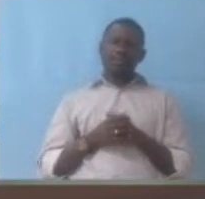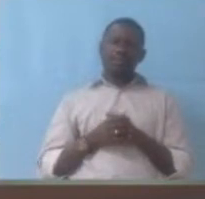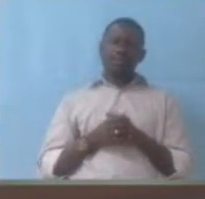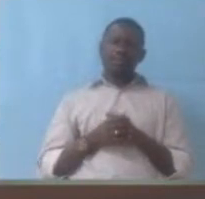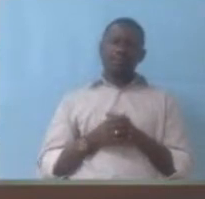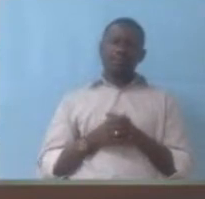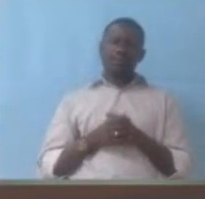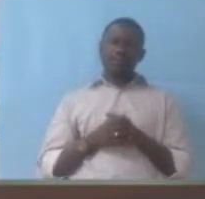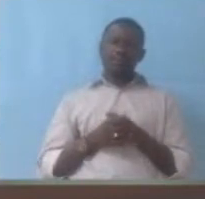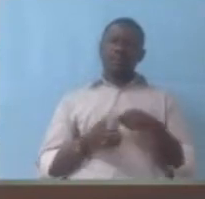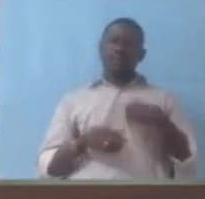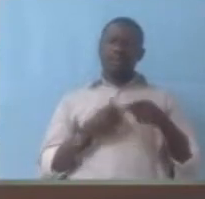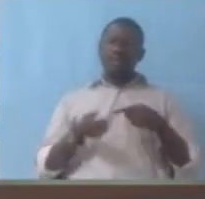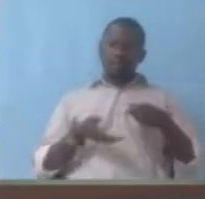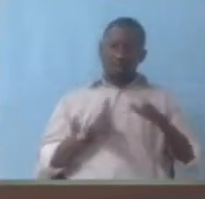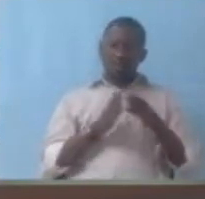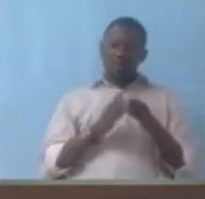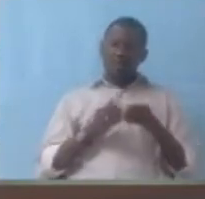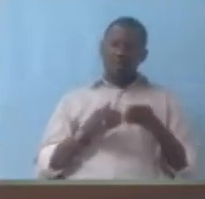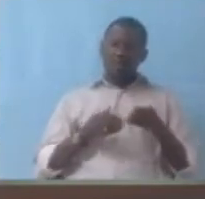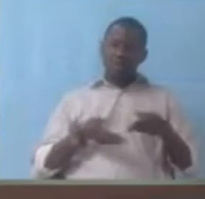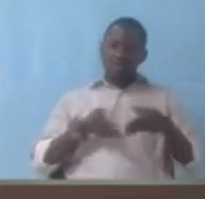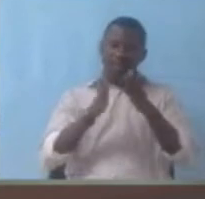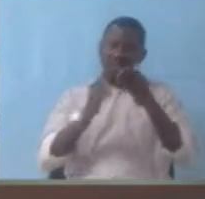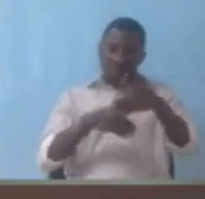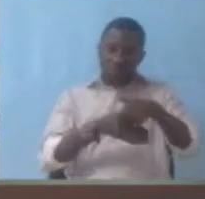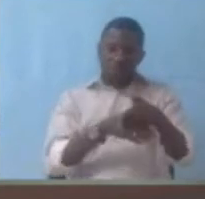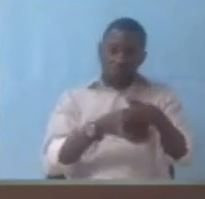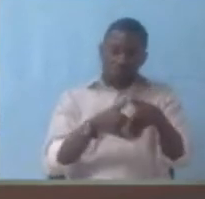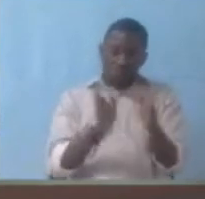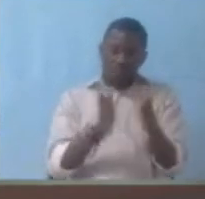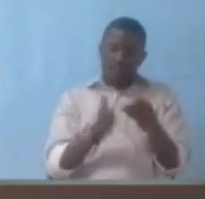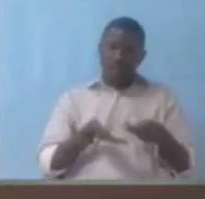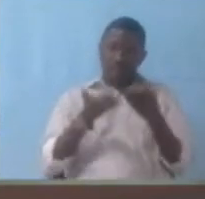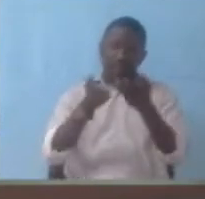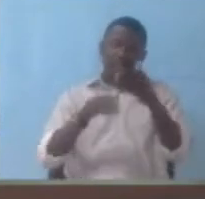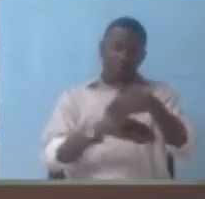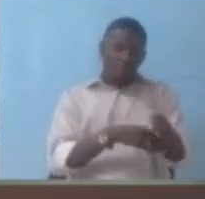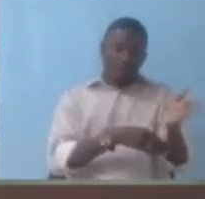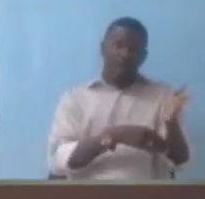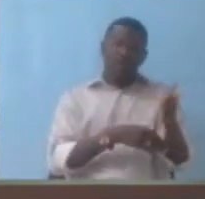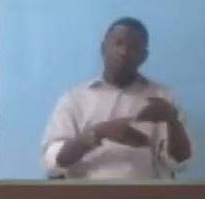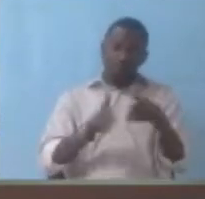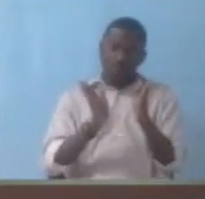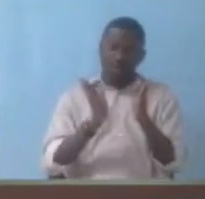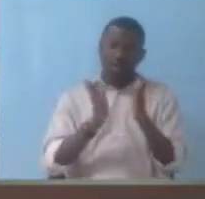It paved the way. What do you mean the car is Silodi? It paved the way. You are agreeing that it paved the way? It did or you